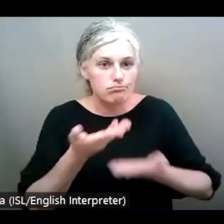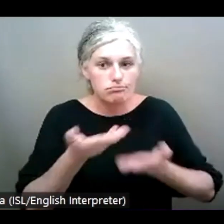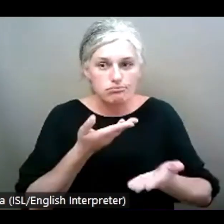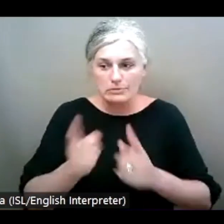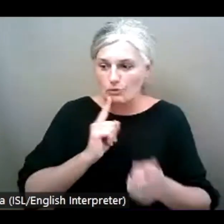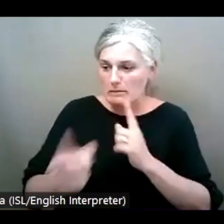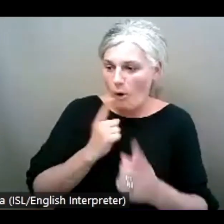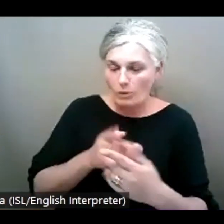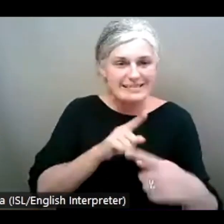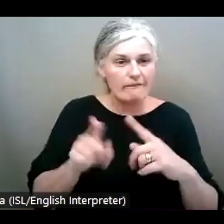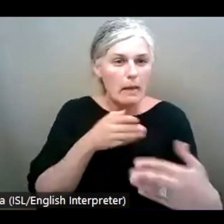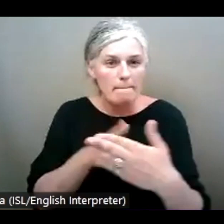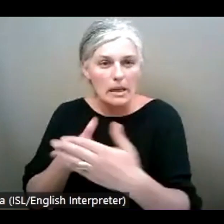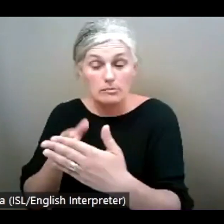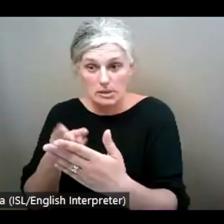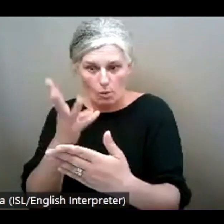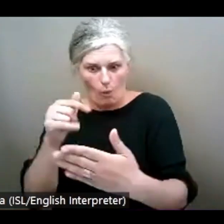are those barriers and challenges coming from?